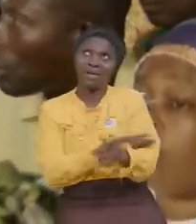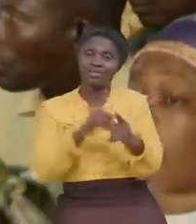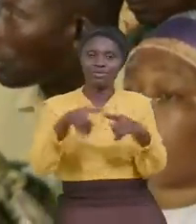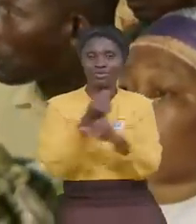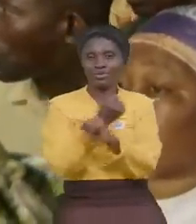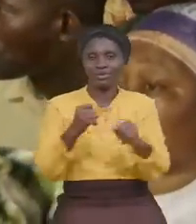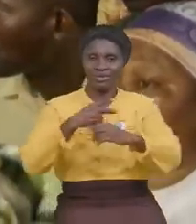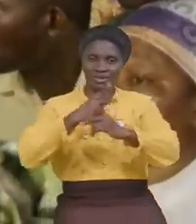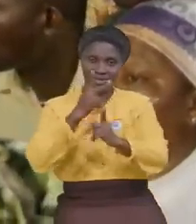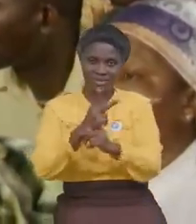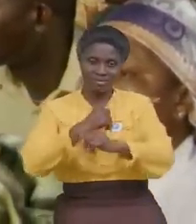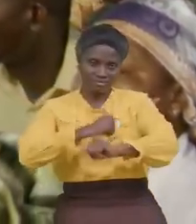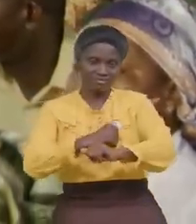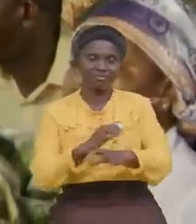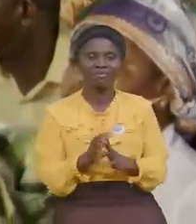secure.